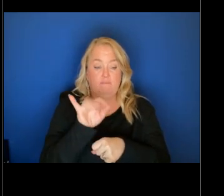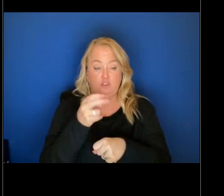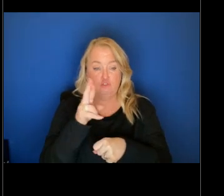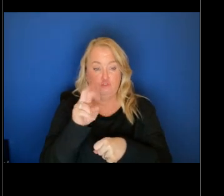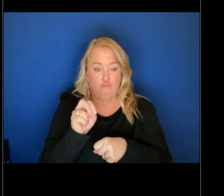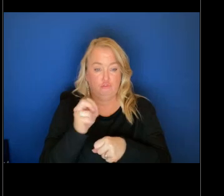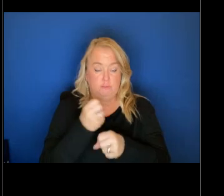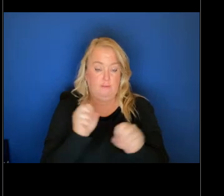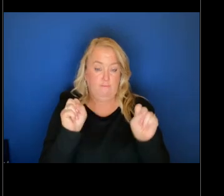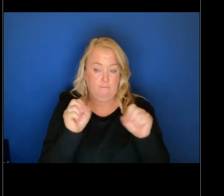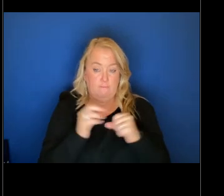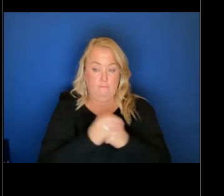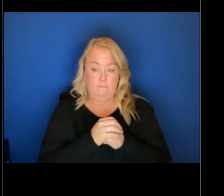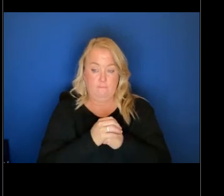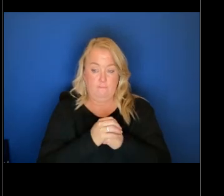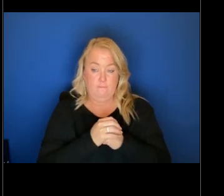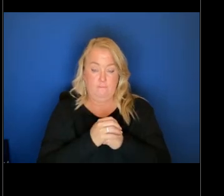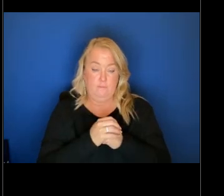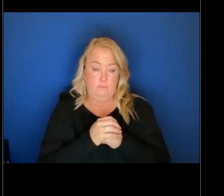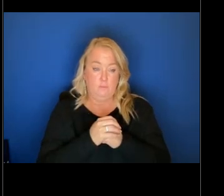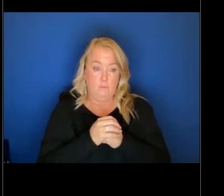safely.